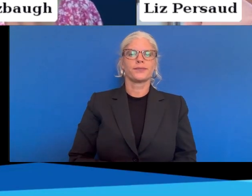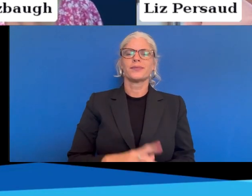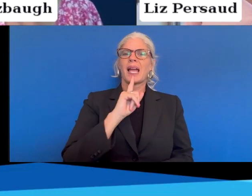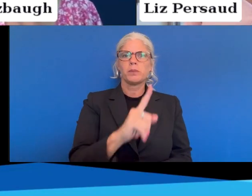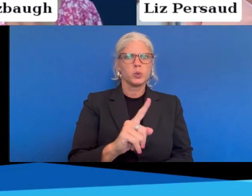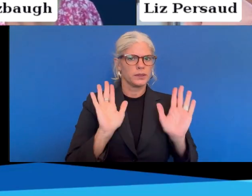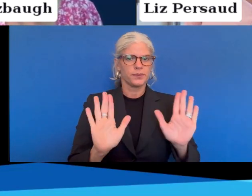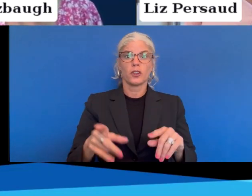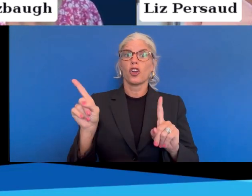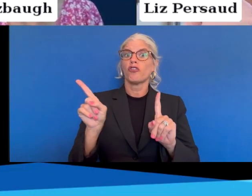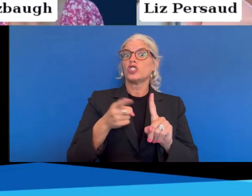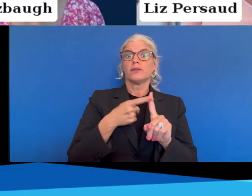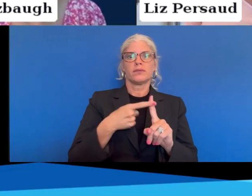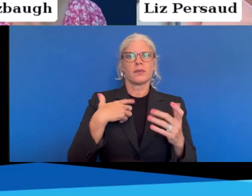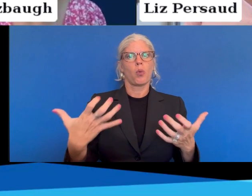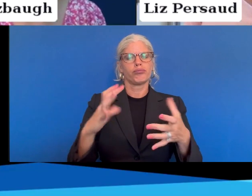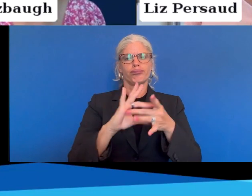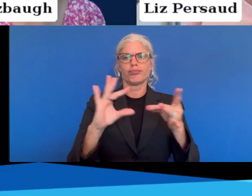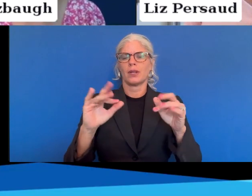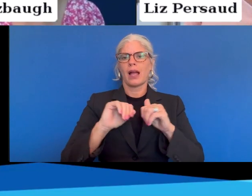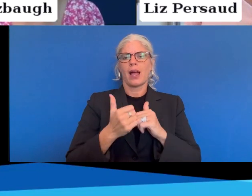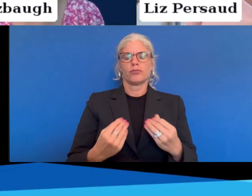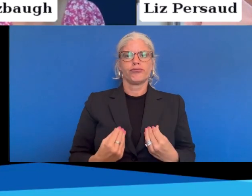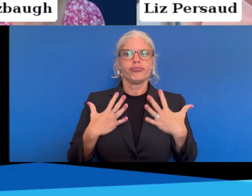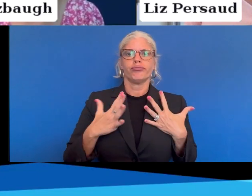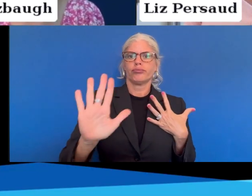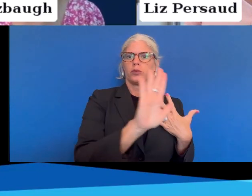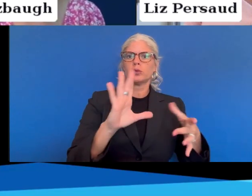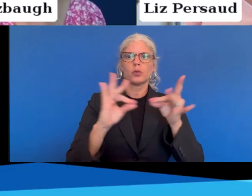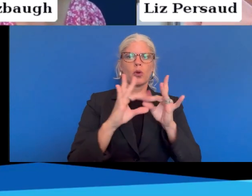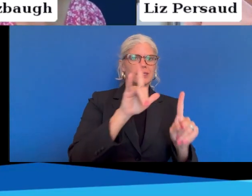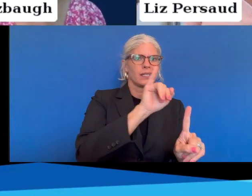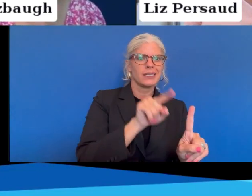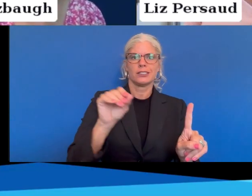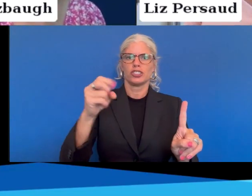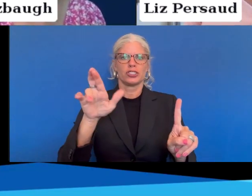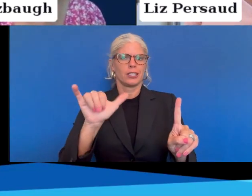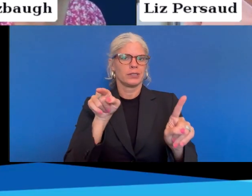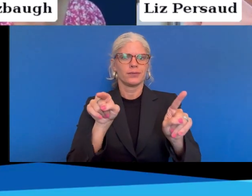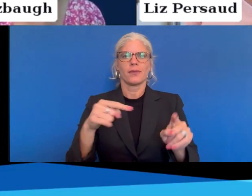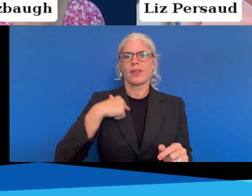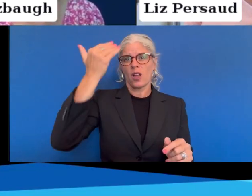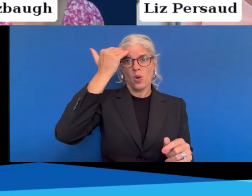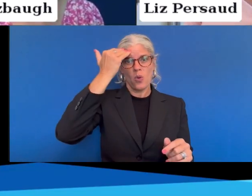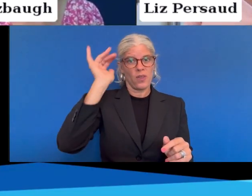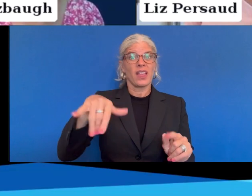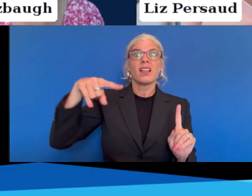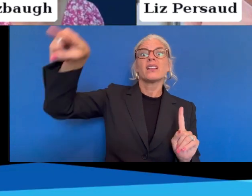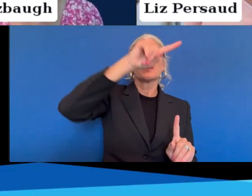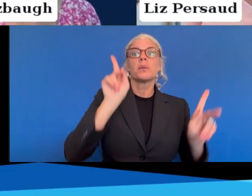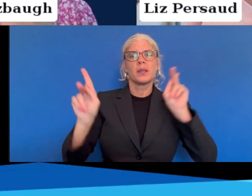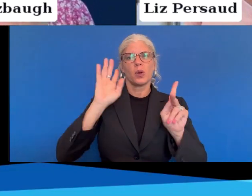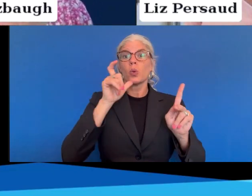Absolutely. First of all, I want to say how inspiring those stories were by Liz and Sherry, and I know that that would